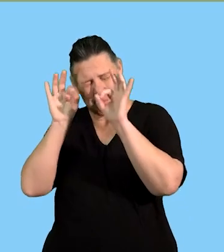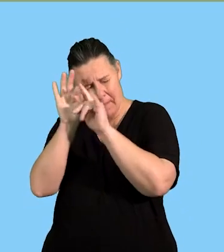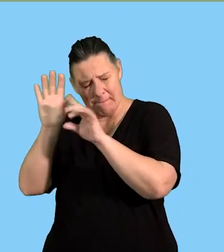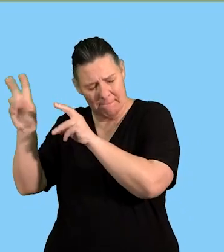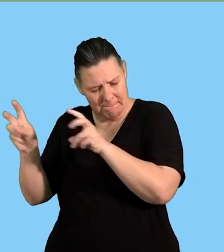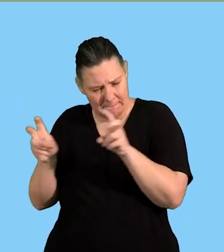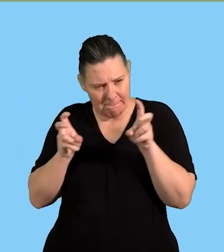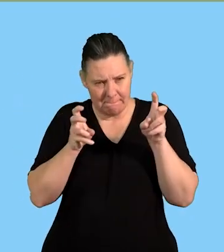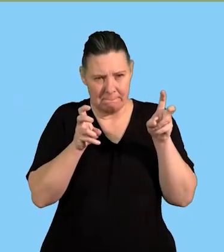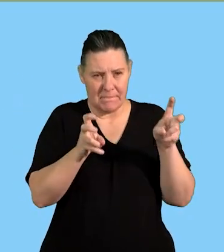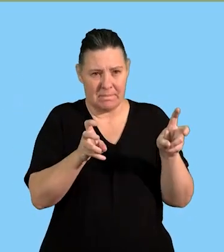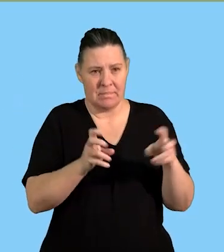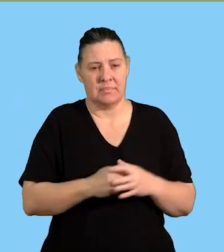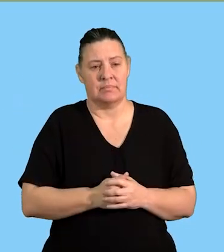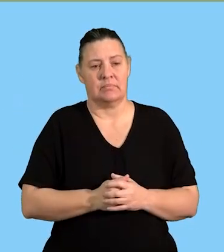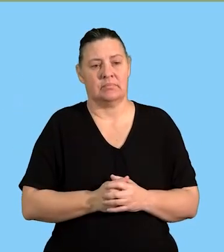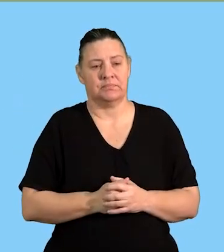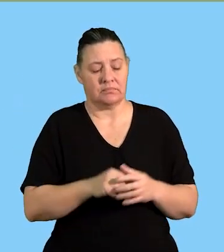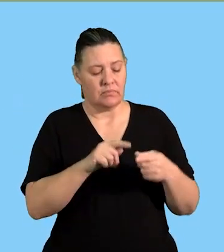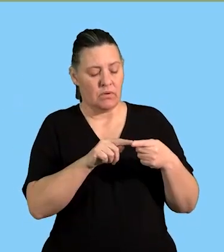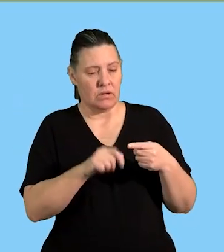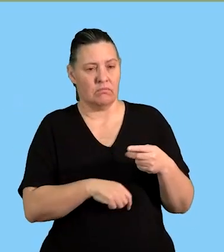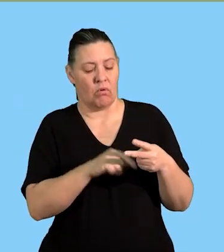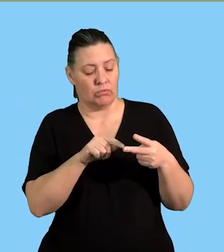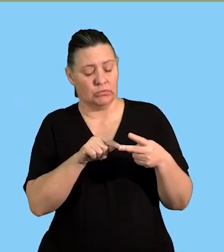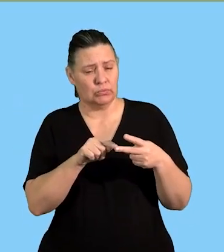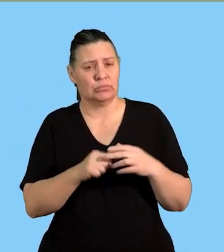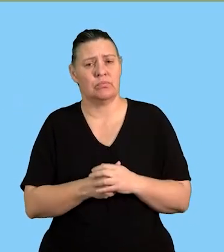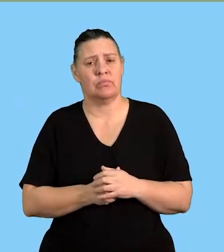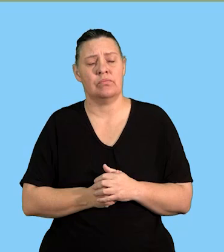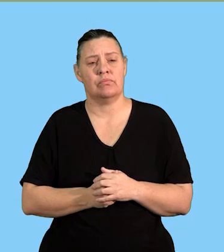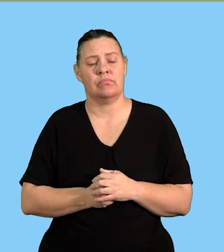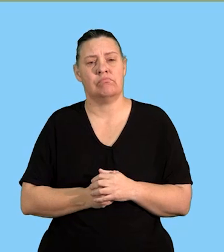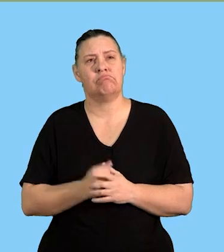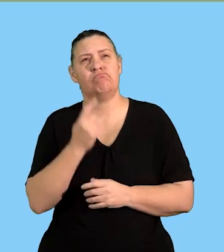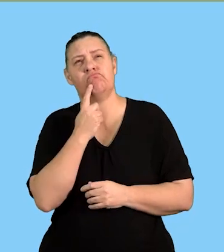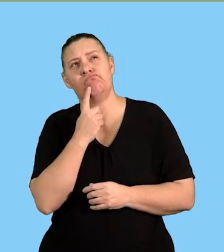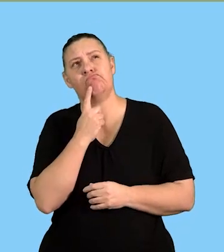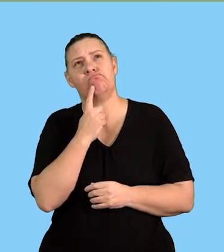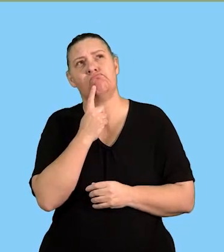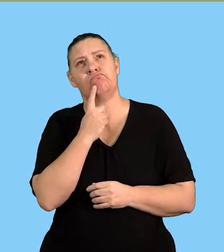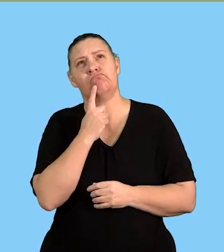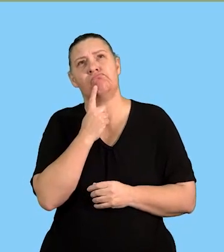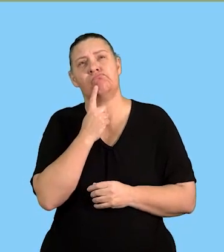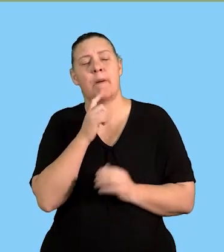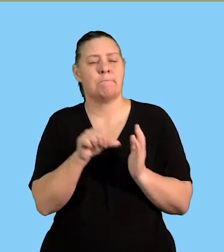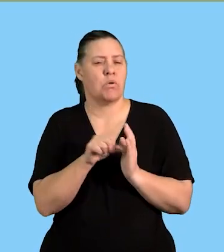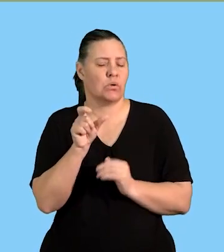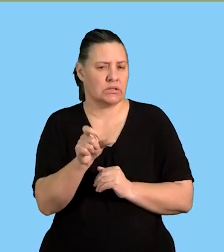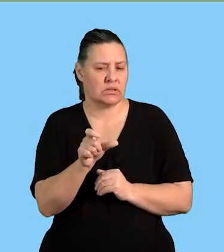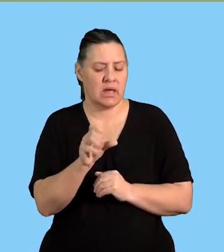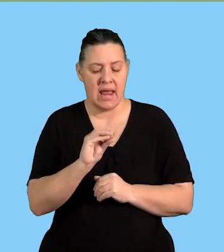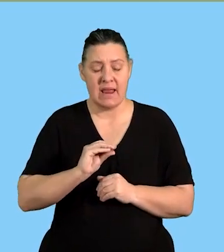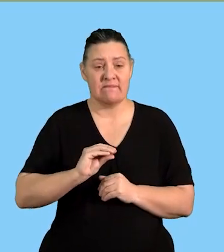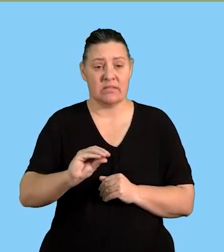services. That is one. But two now is thinking about the key word here is